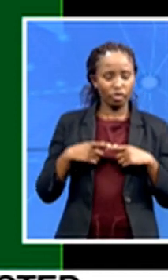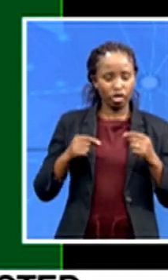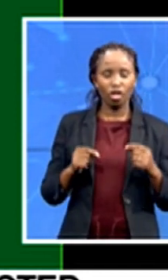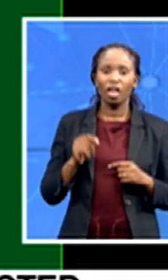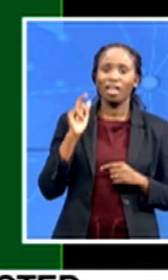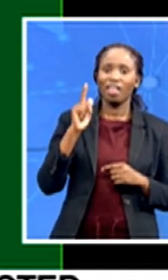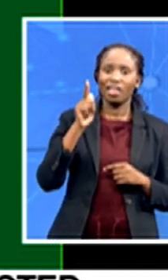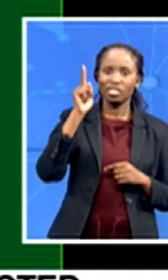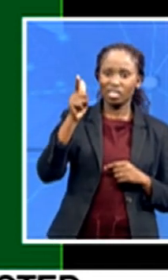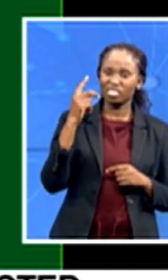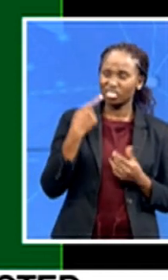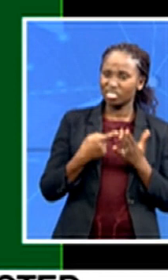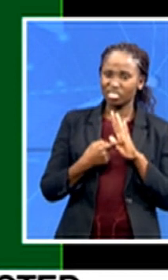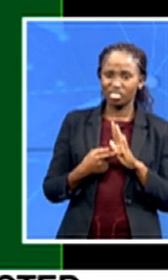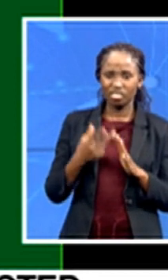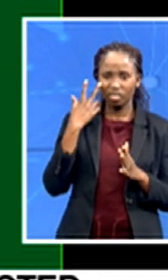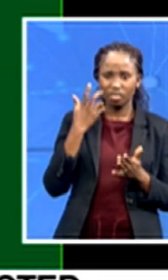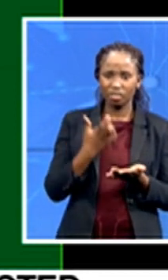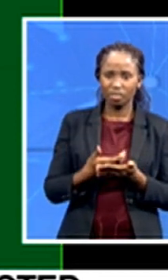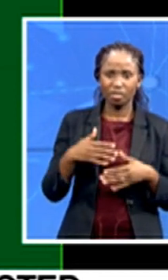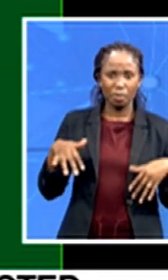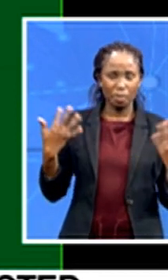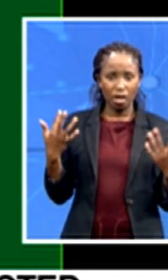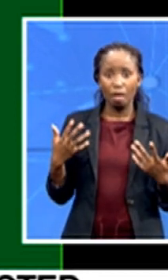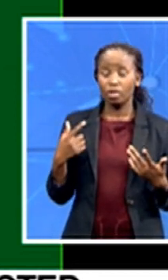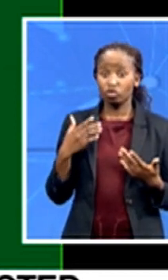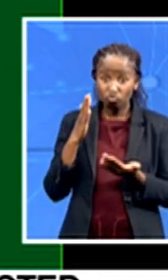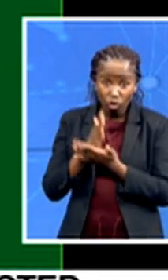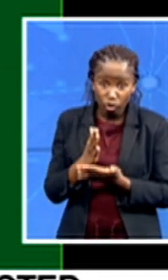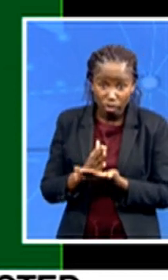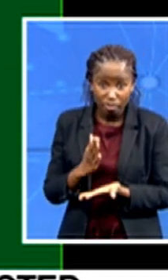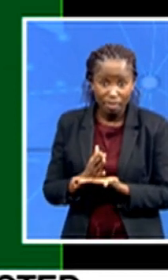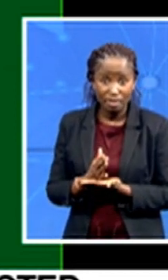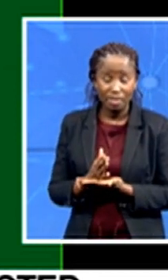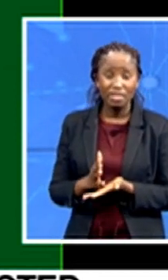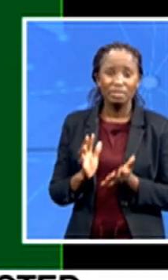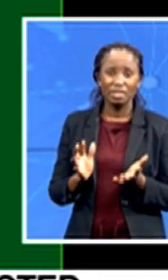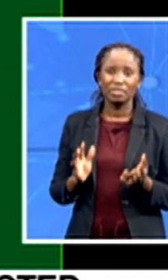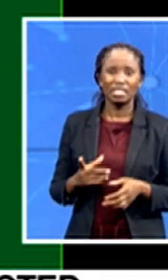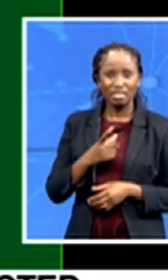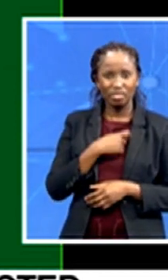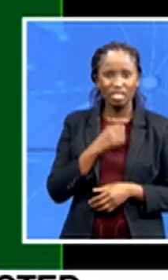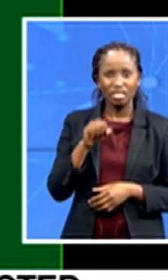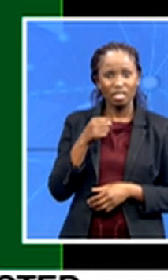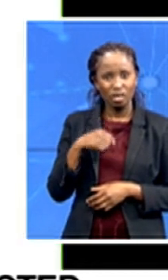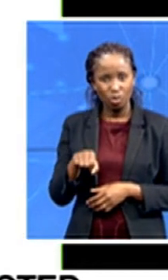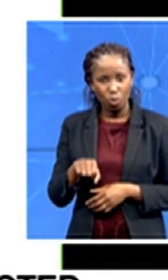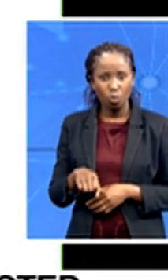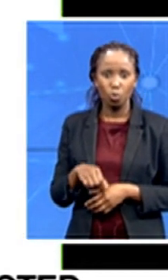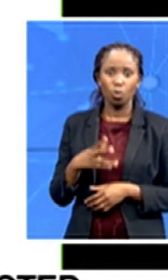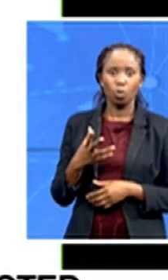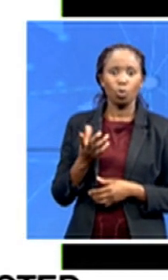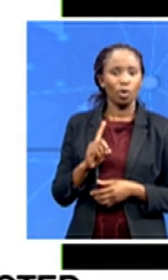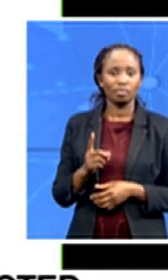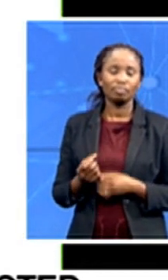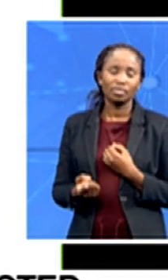say for sure this was not caused by the vaccine, or yes, it was caused by the vaccine.